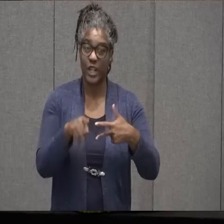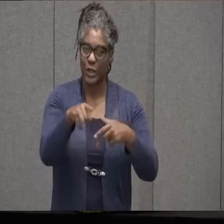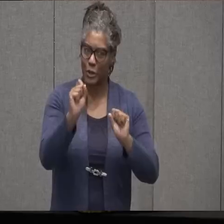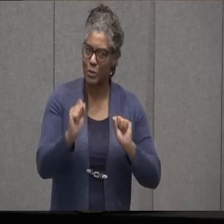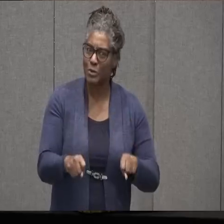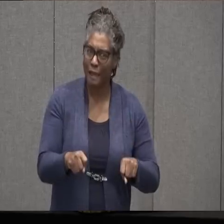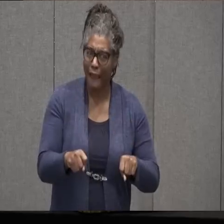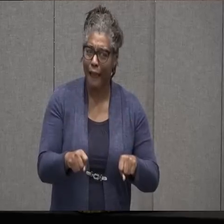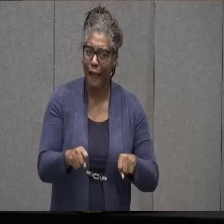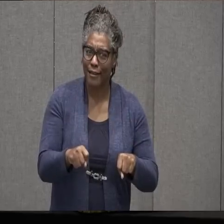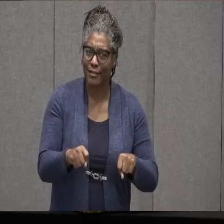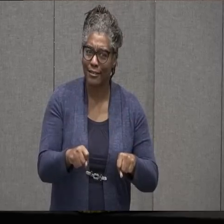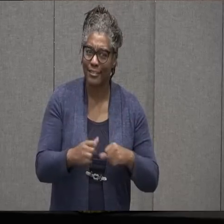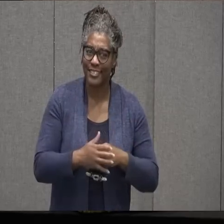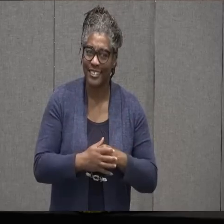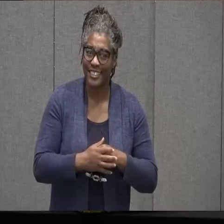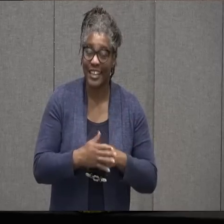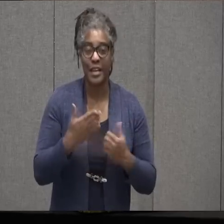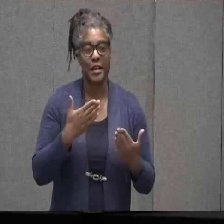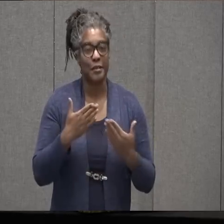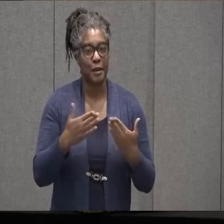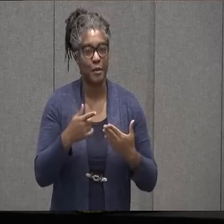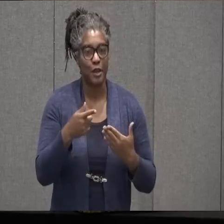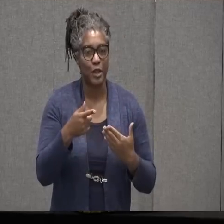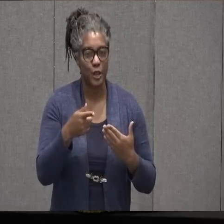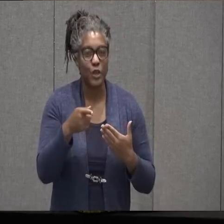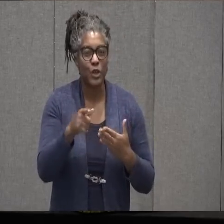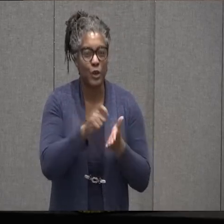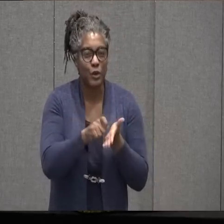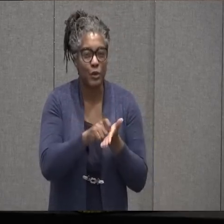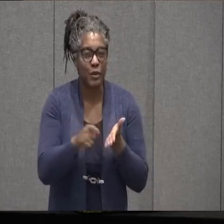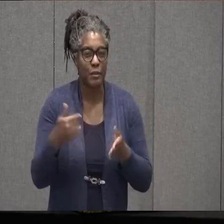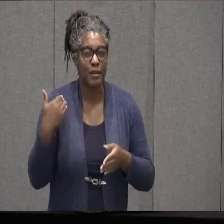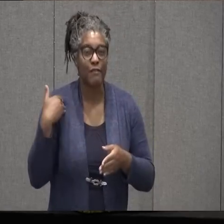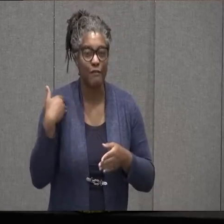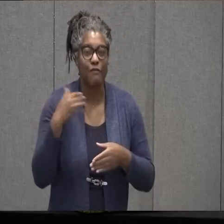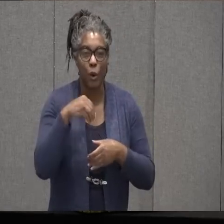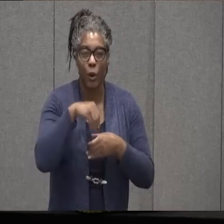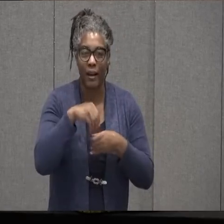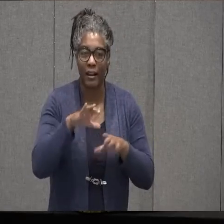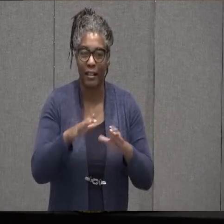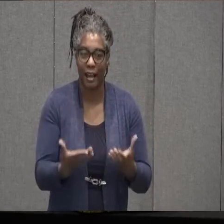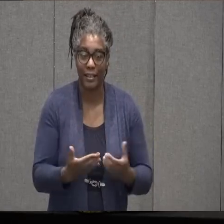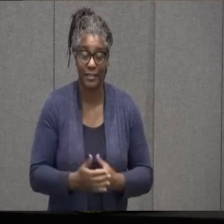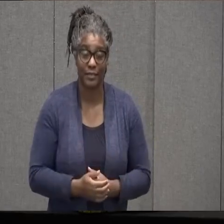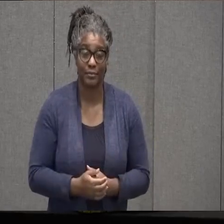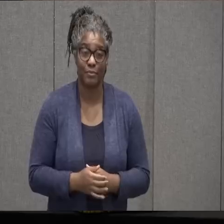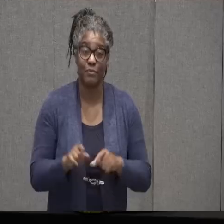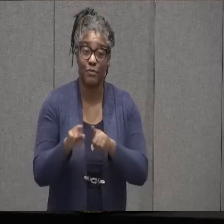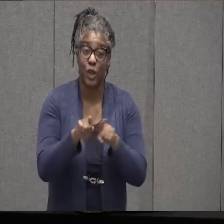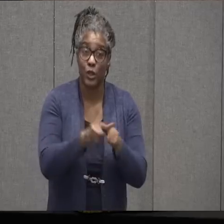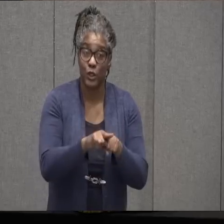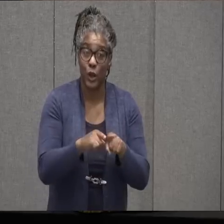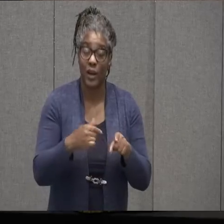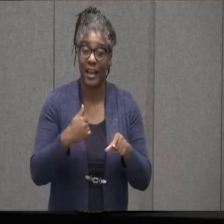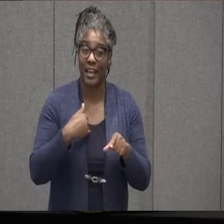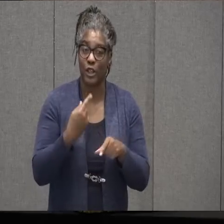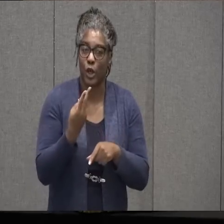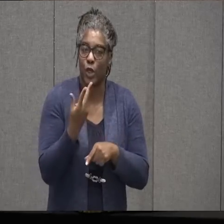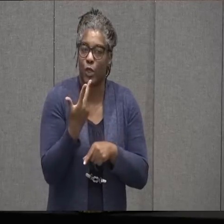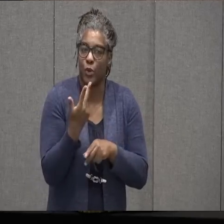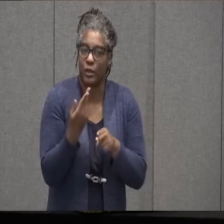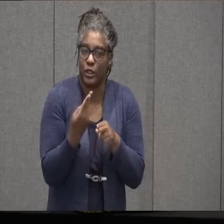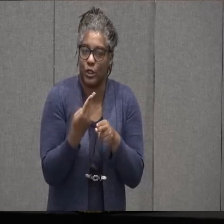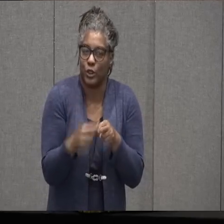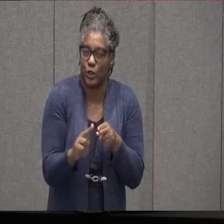this. Maybe you've done one before in class. It has also three short lines.